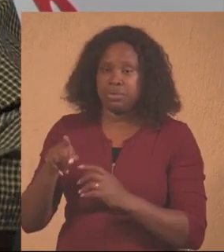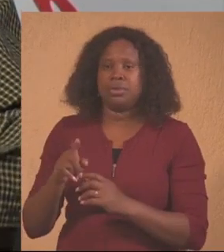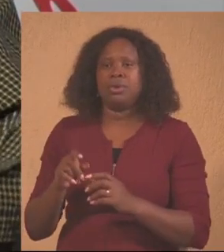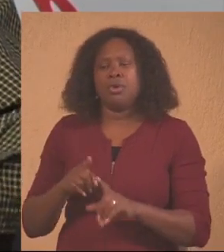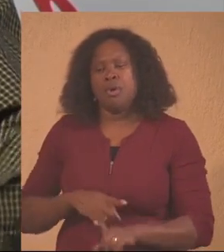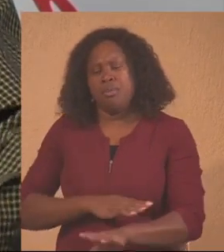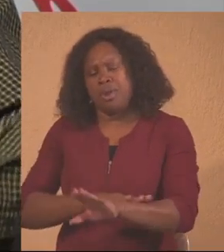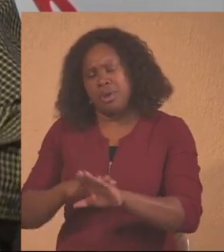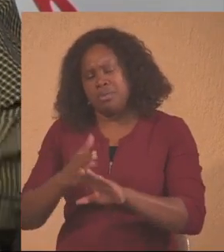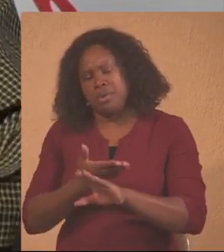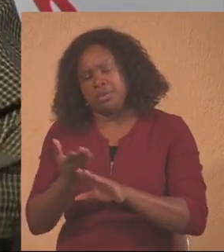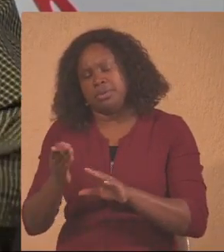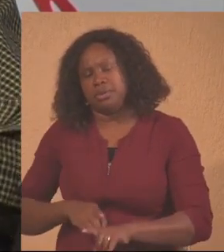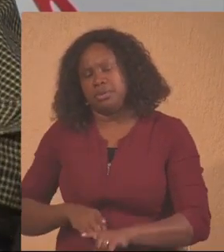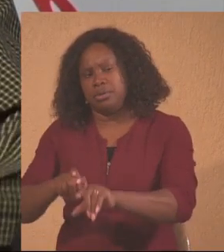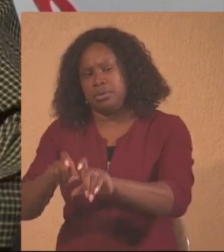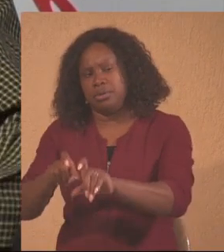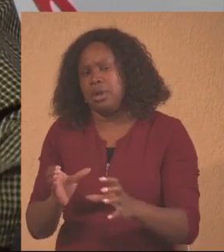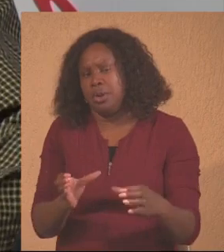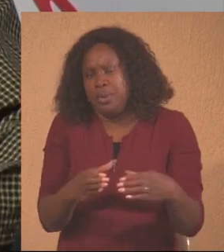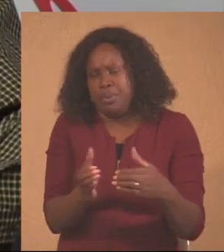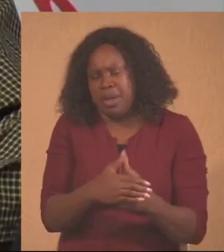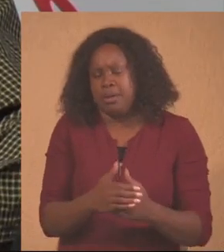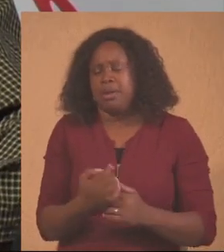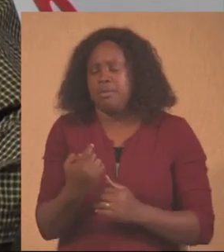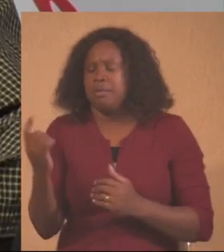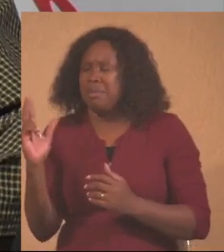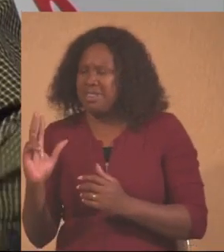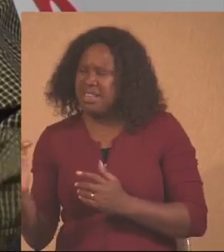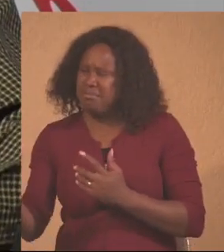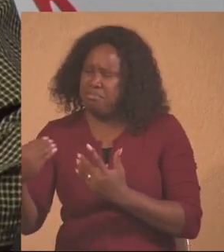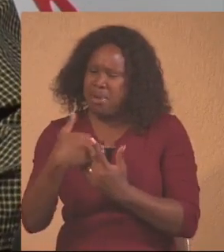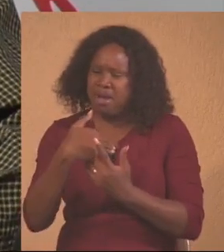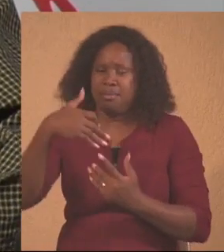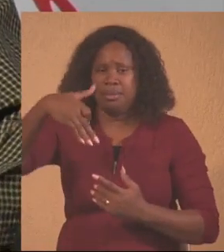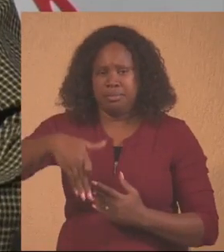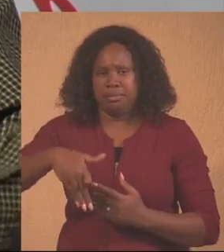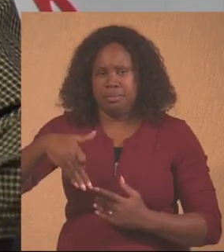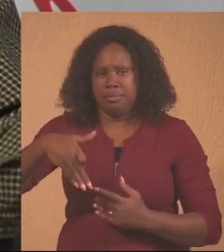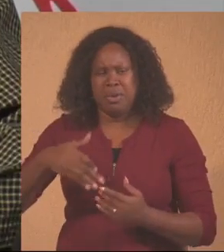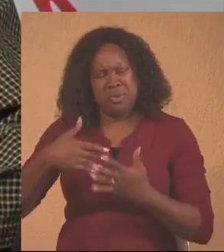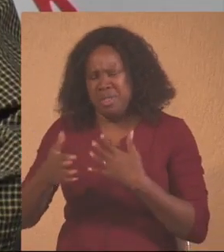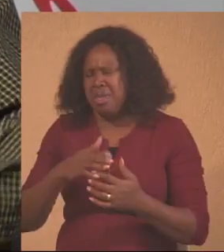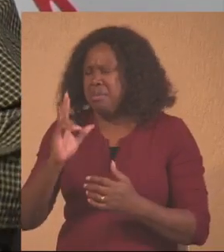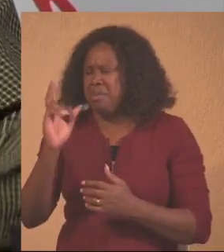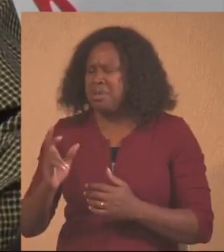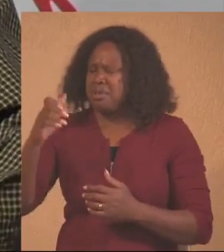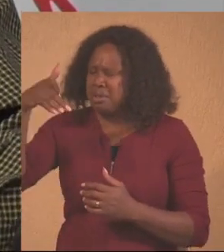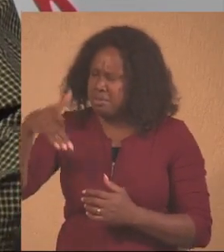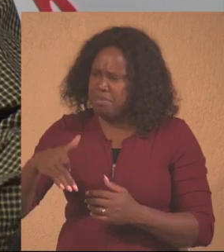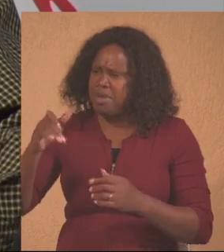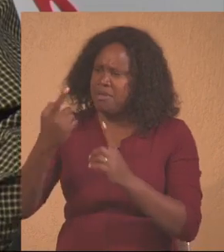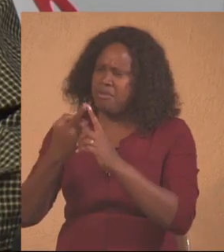quarantined. So it's like everyone who gets into the country, could be a Namibian coming from outside, you